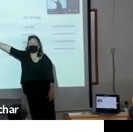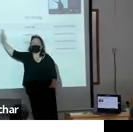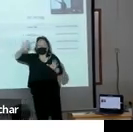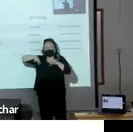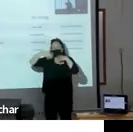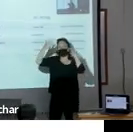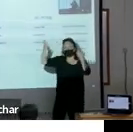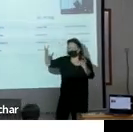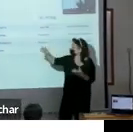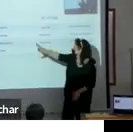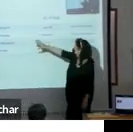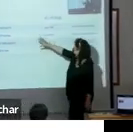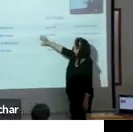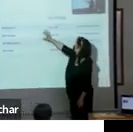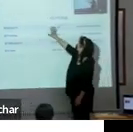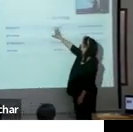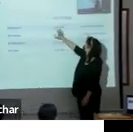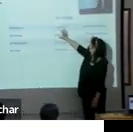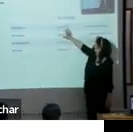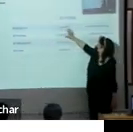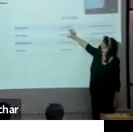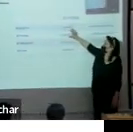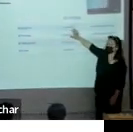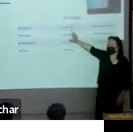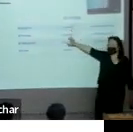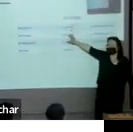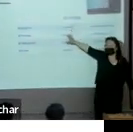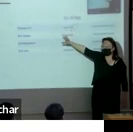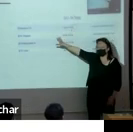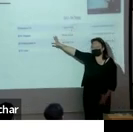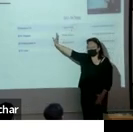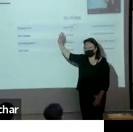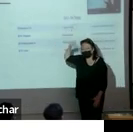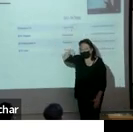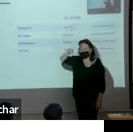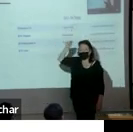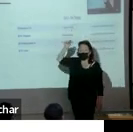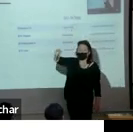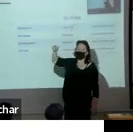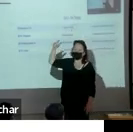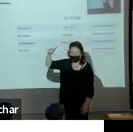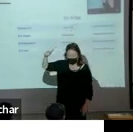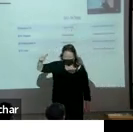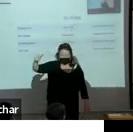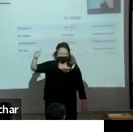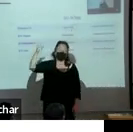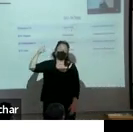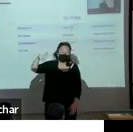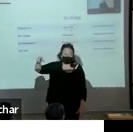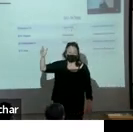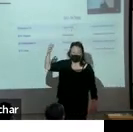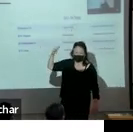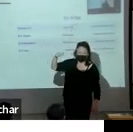lesson, I uploaded the recording and we saw that 17 out of 31 actually watched the recording